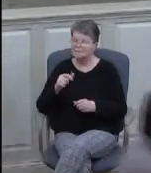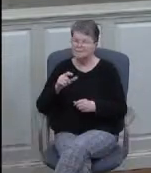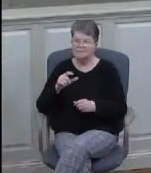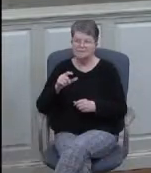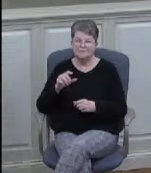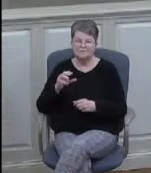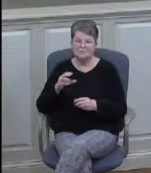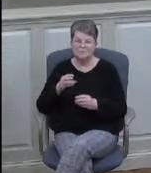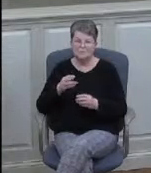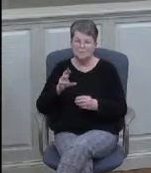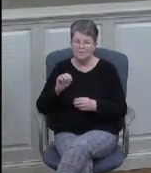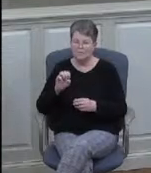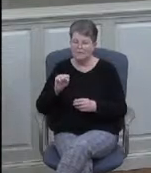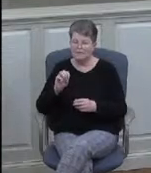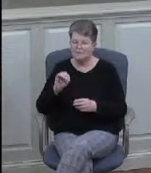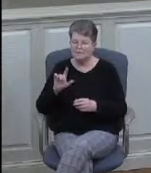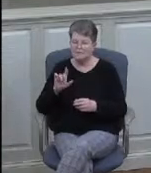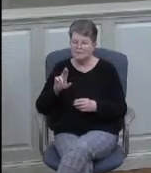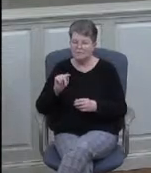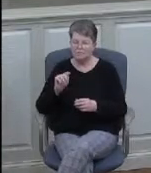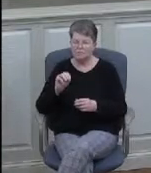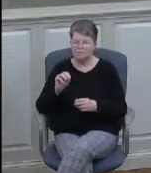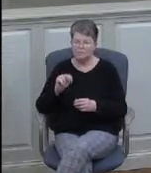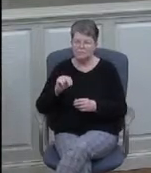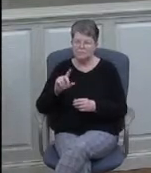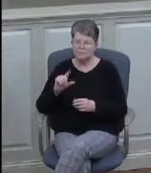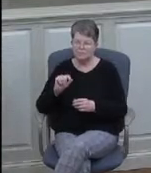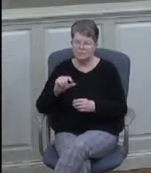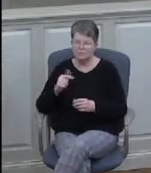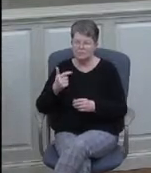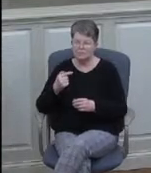2021. You've done worn out.